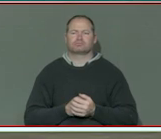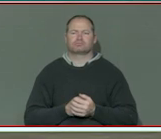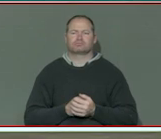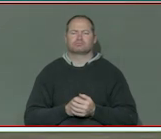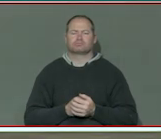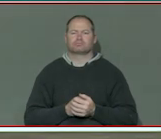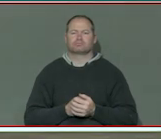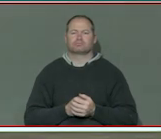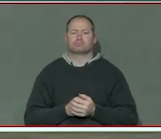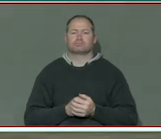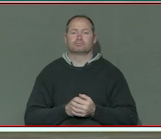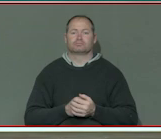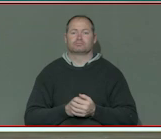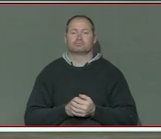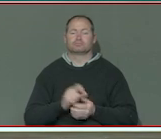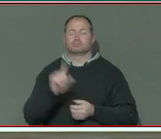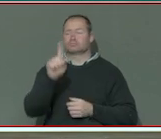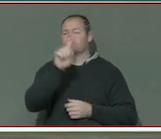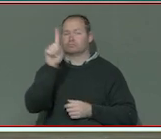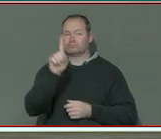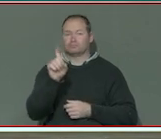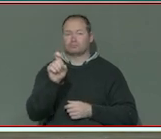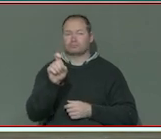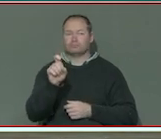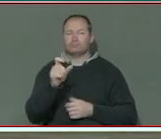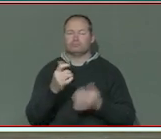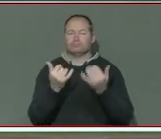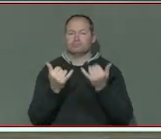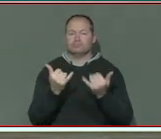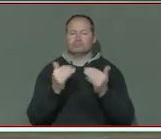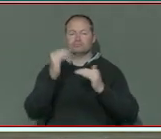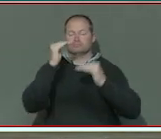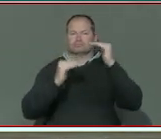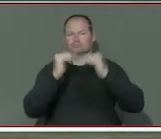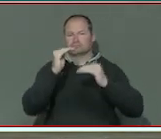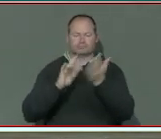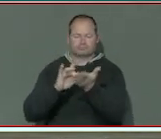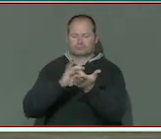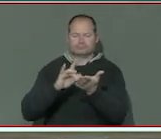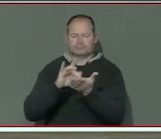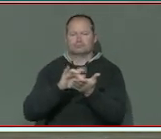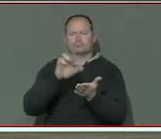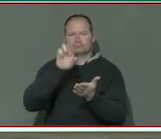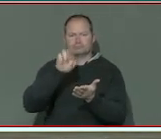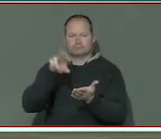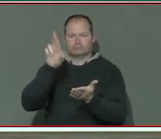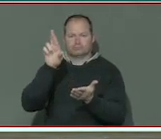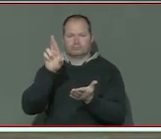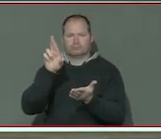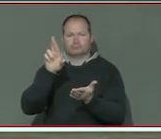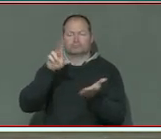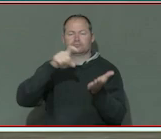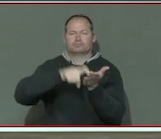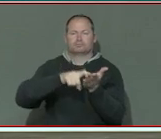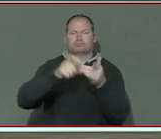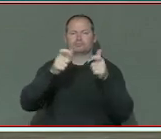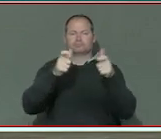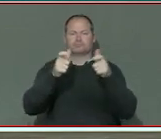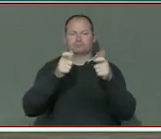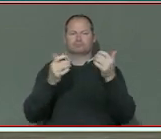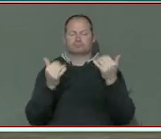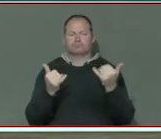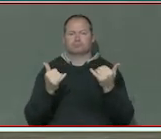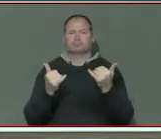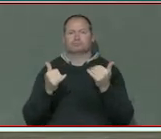They will say, calculate the correct balance of the debtors control and draw the correct